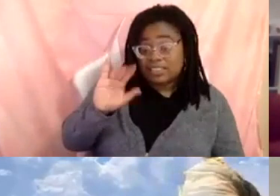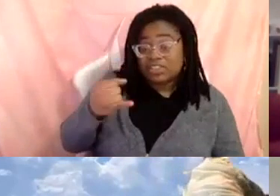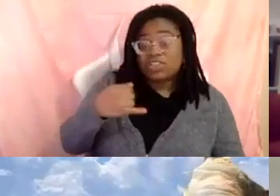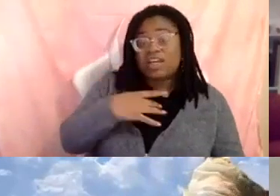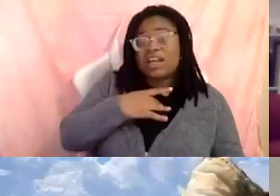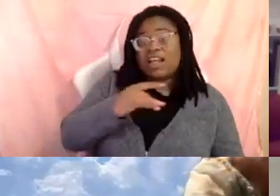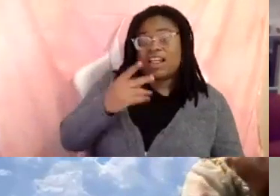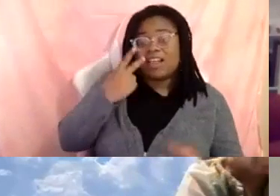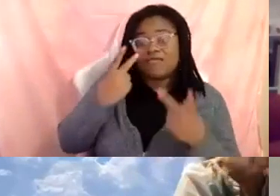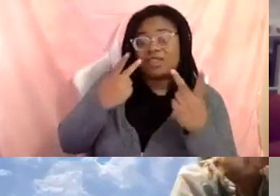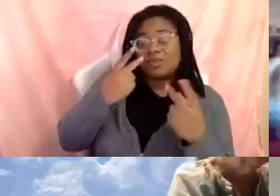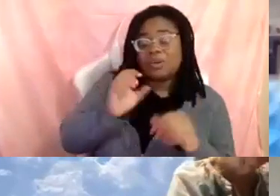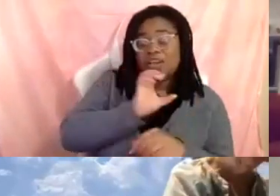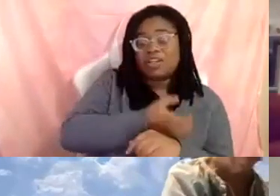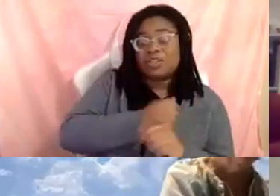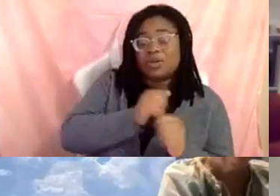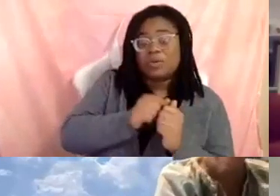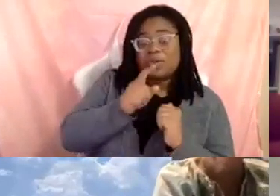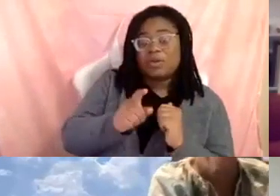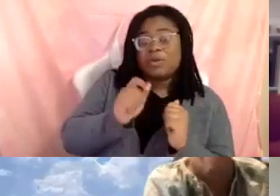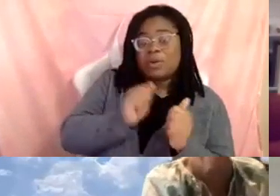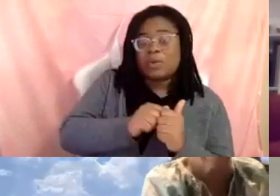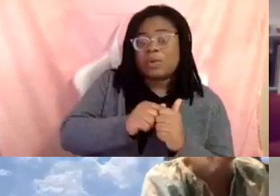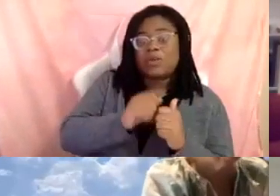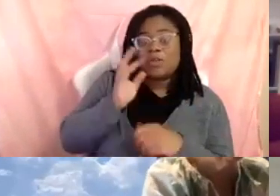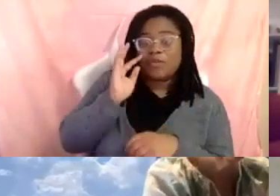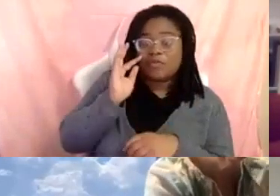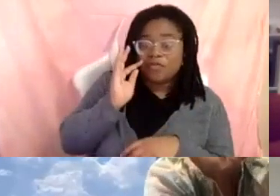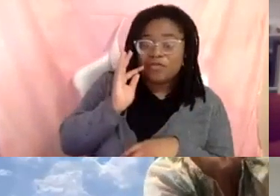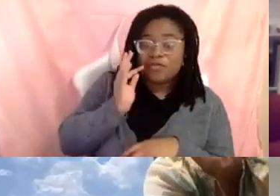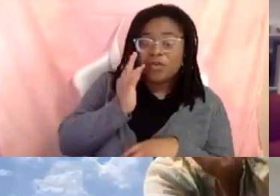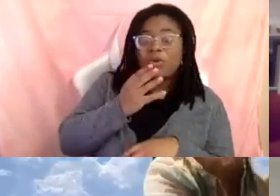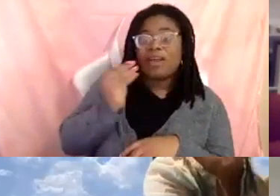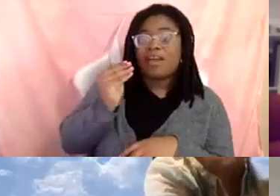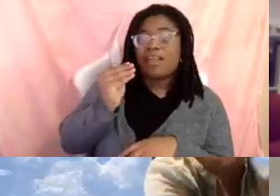in yours between the grapefruit and the African fabric circles.